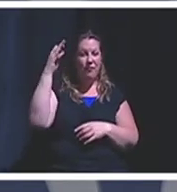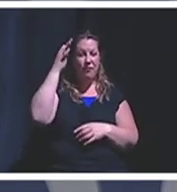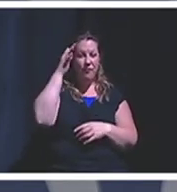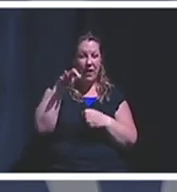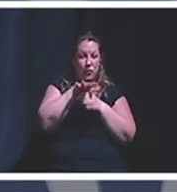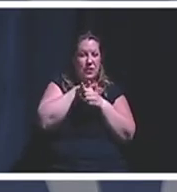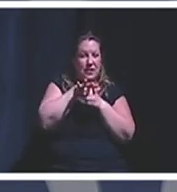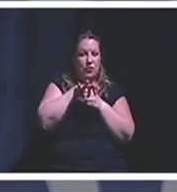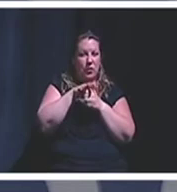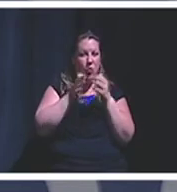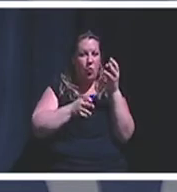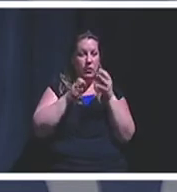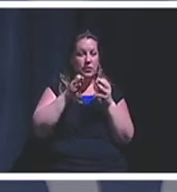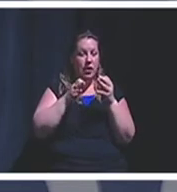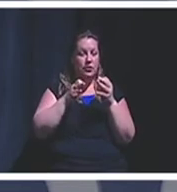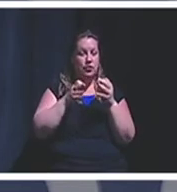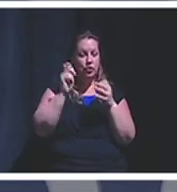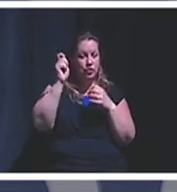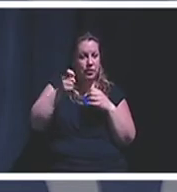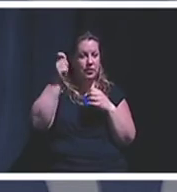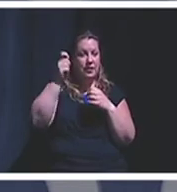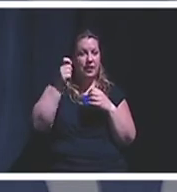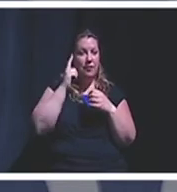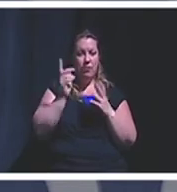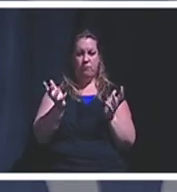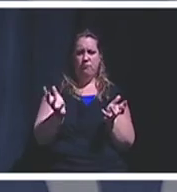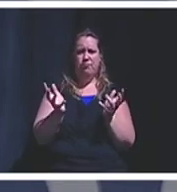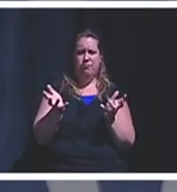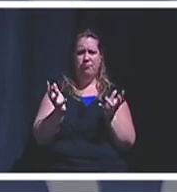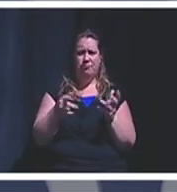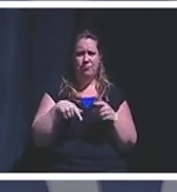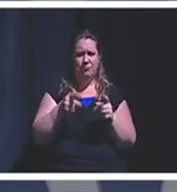judge just to chat over a cup of coffee?